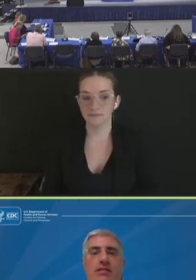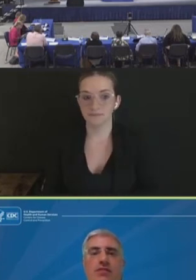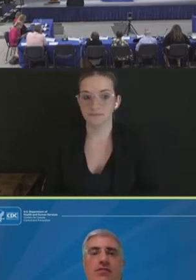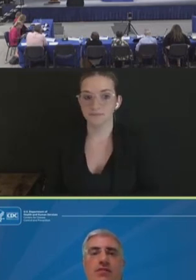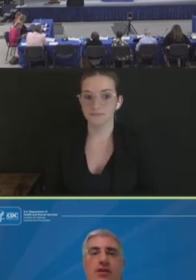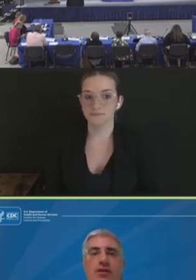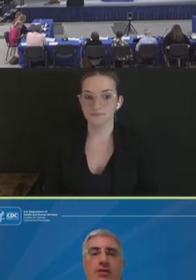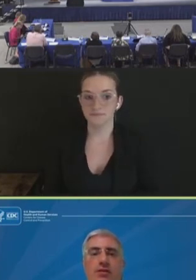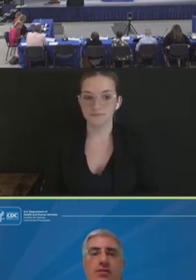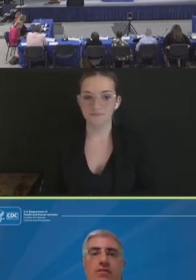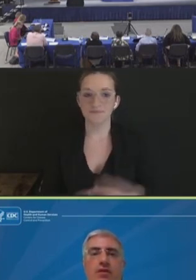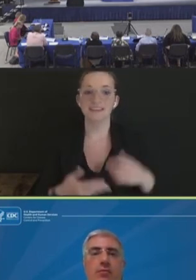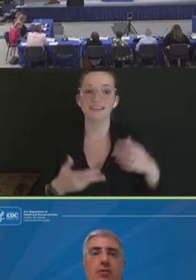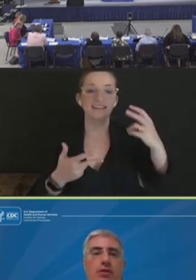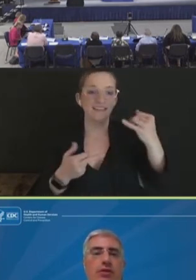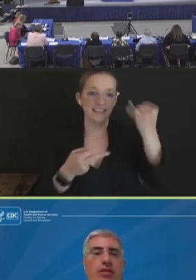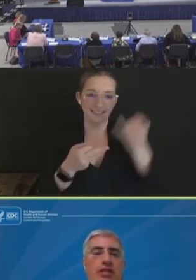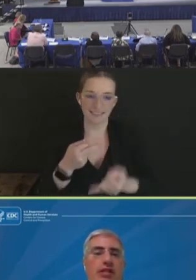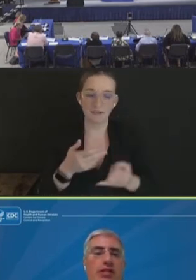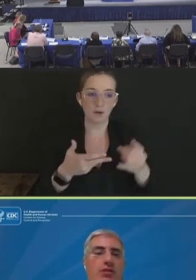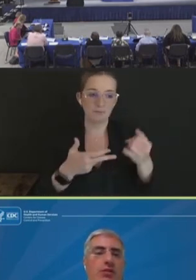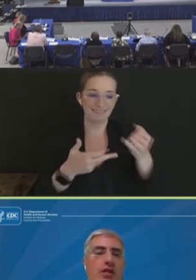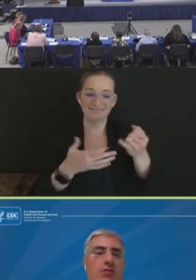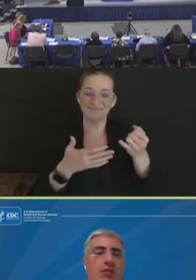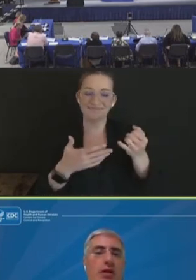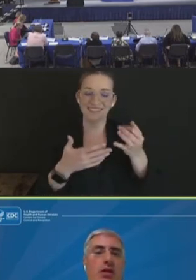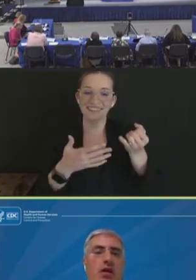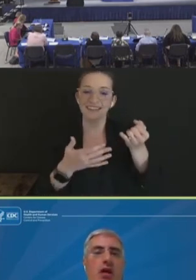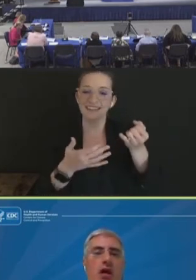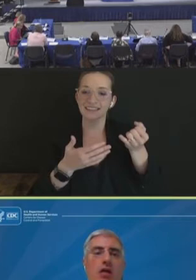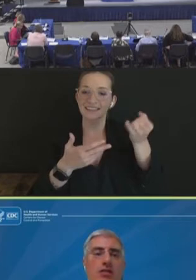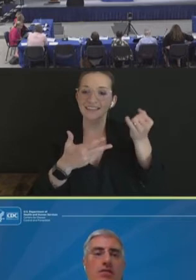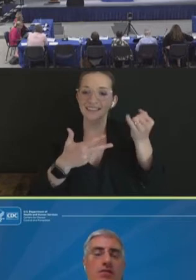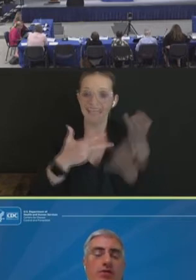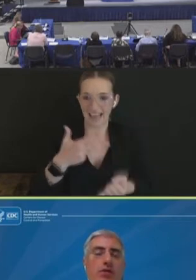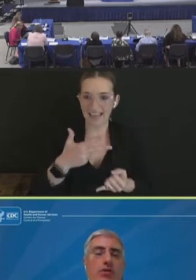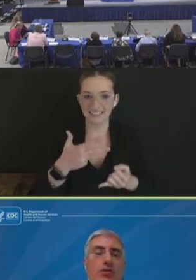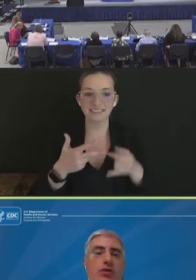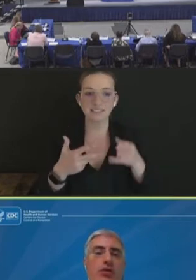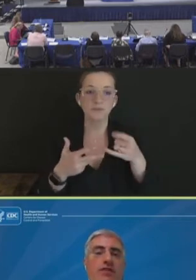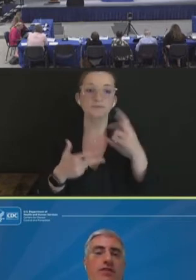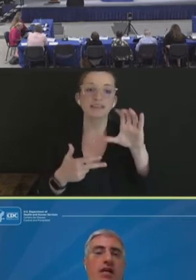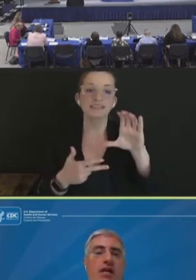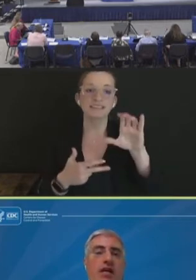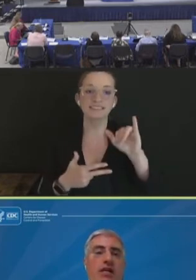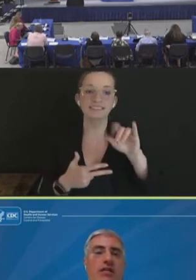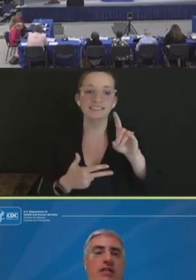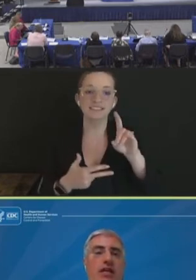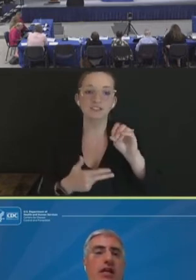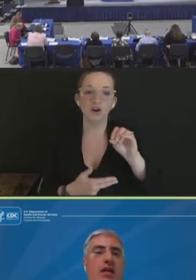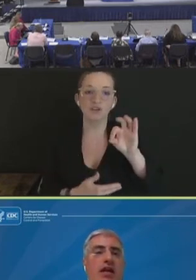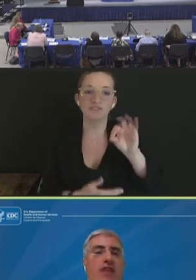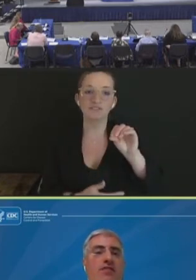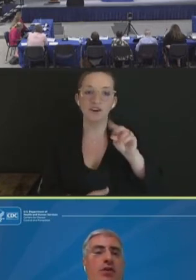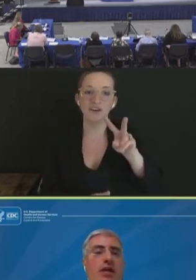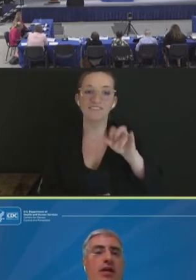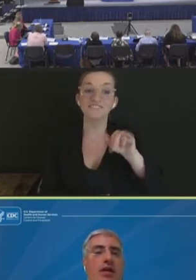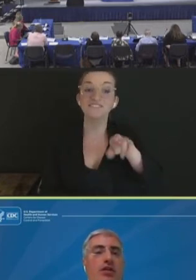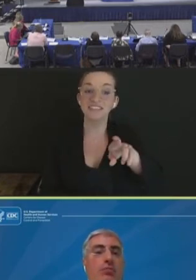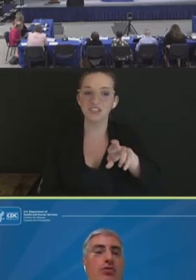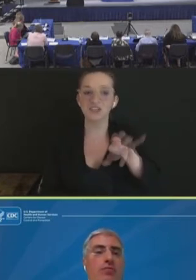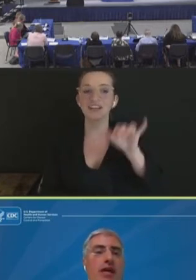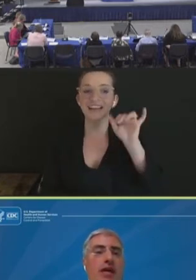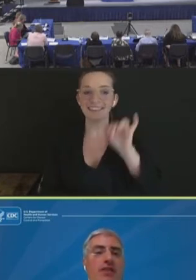Lastly, cidofovir is also available in the Strategic National Stockpile. Cidofovir is also known as Vistide. It's an antiviral